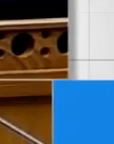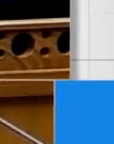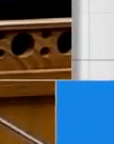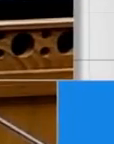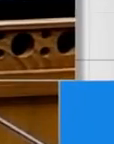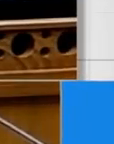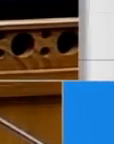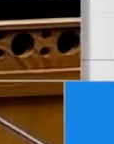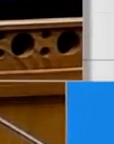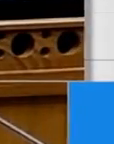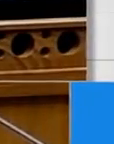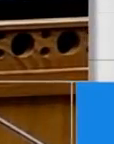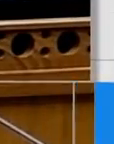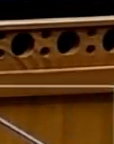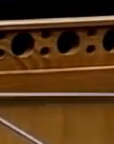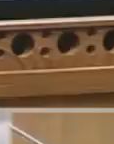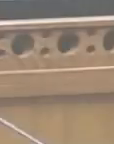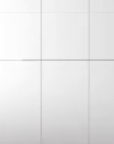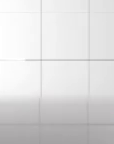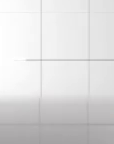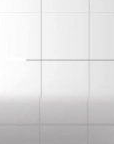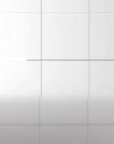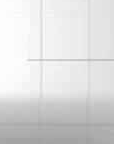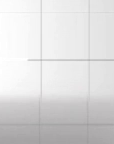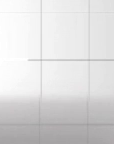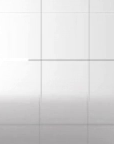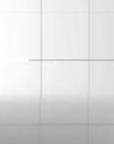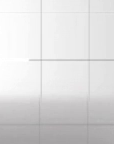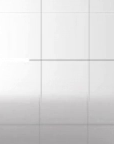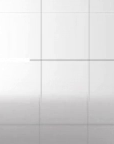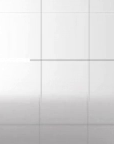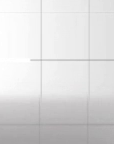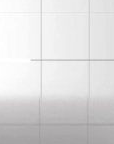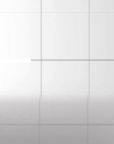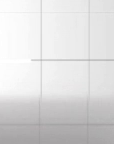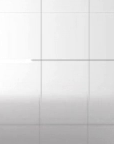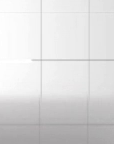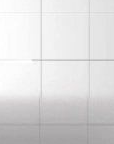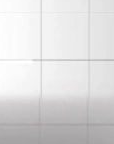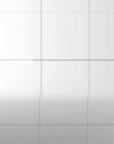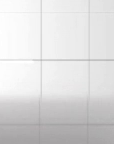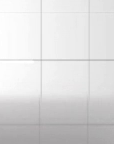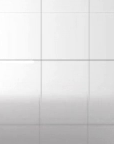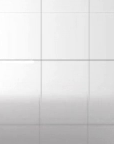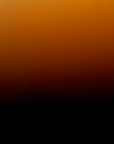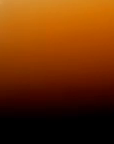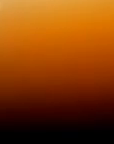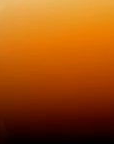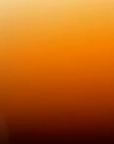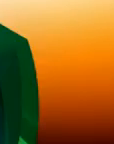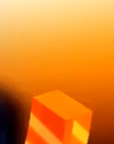6 million job opportunities will be created over the next 5 years. A View from the House, weekdays at 2:30 on SABC